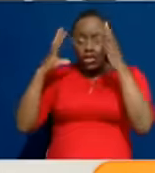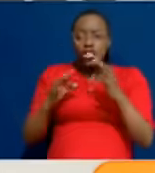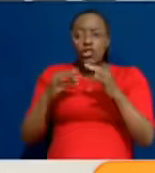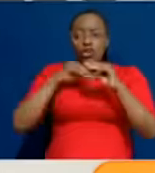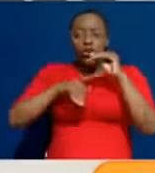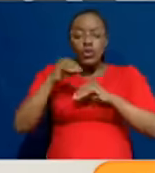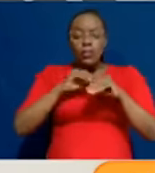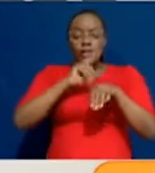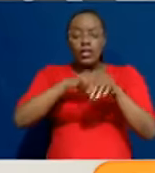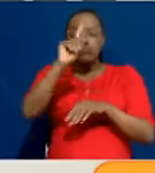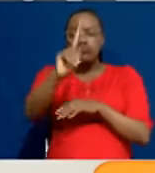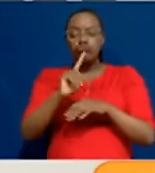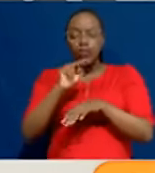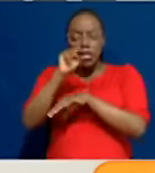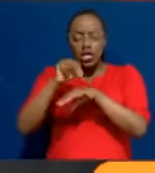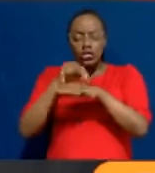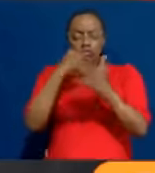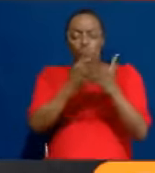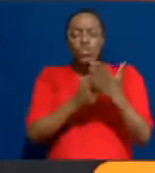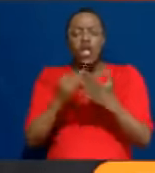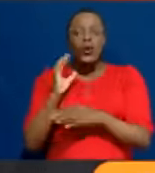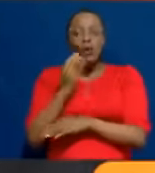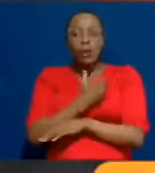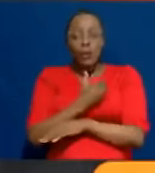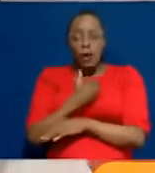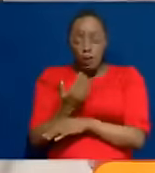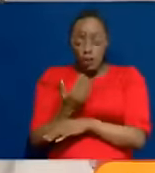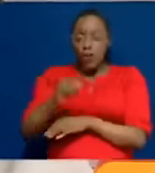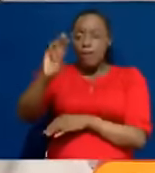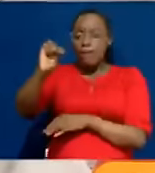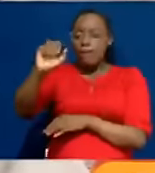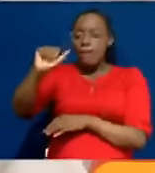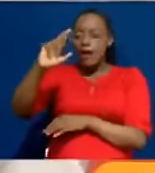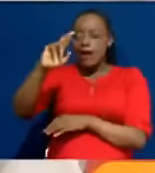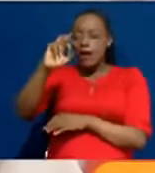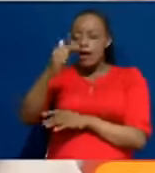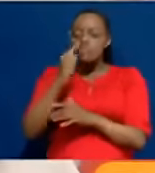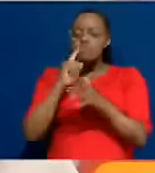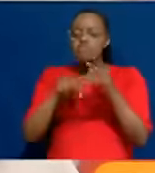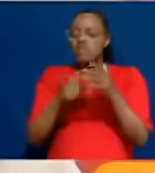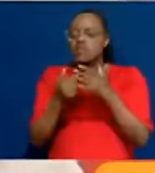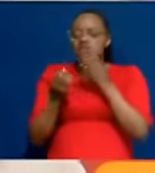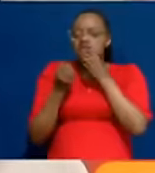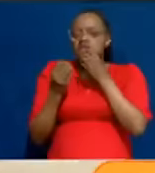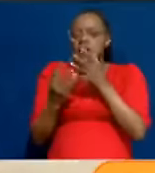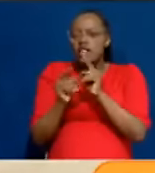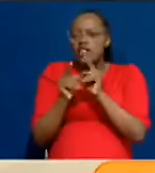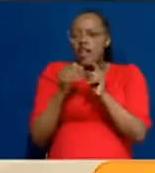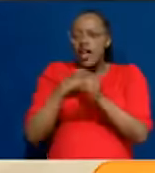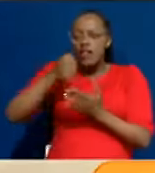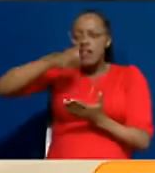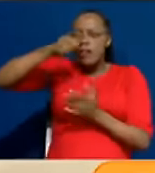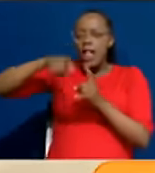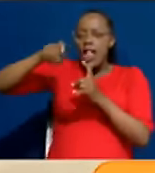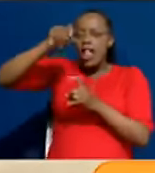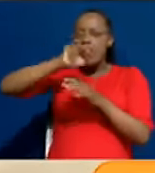During an appearance before the National Dialogue Committee, Nyakango revealed shocking details of what she said was an inflation of the budget by